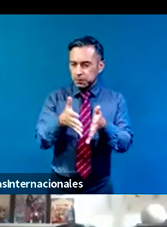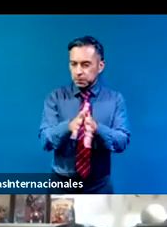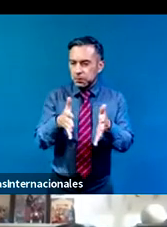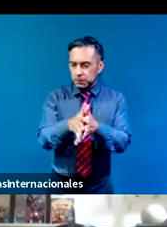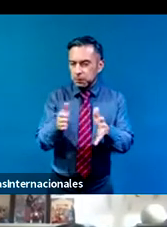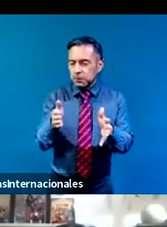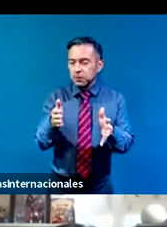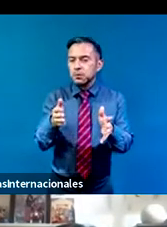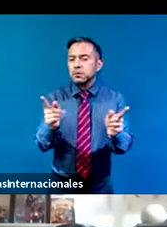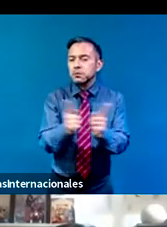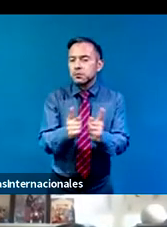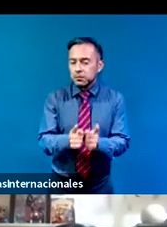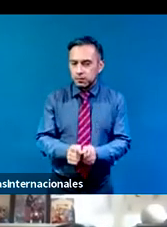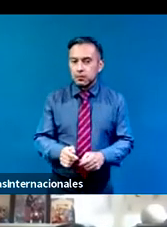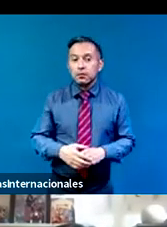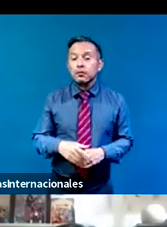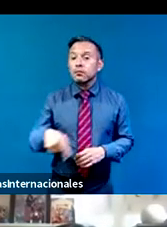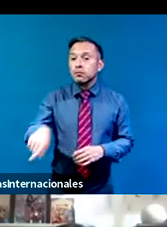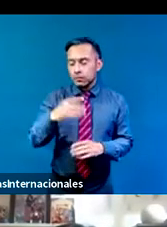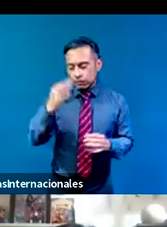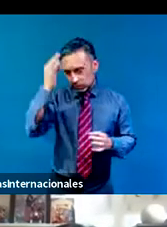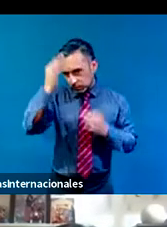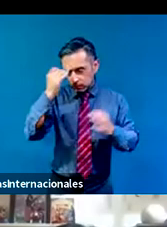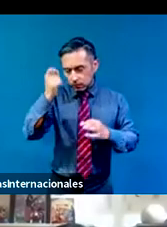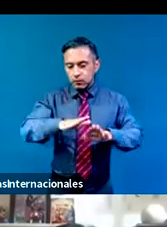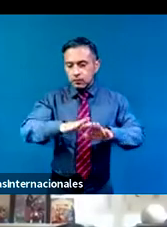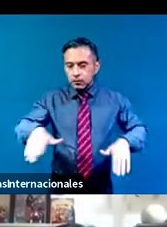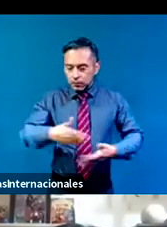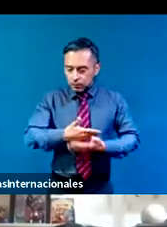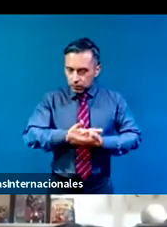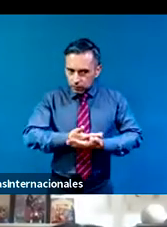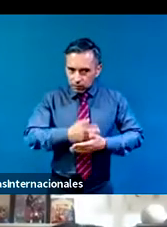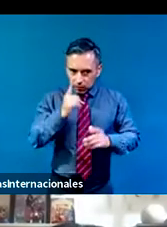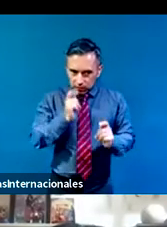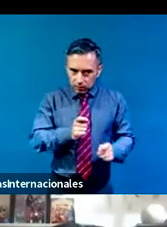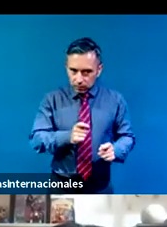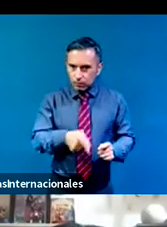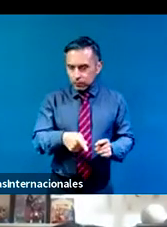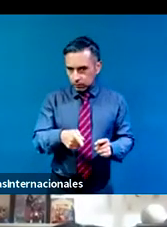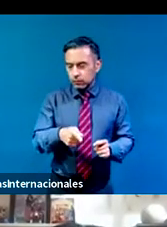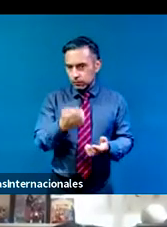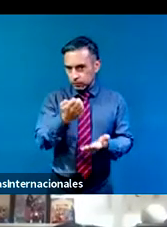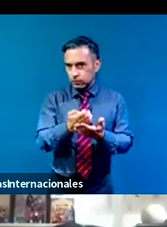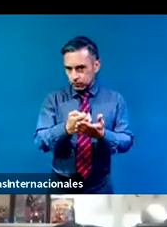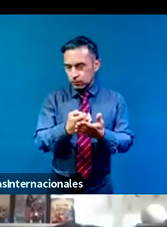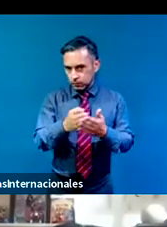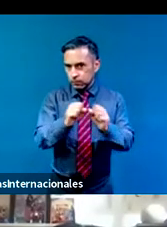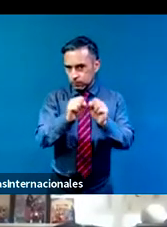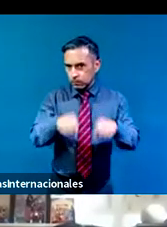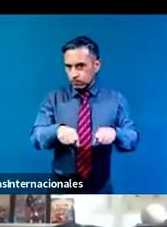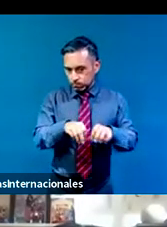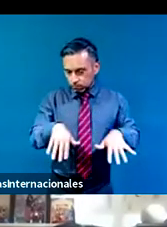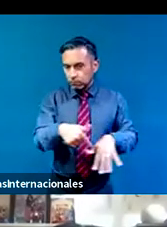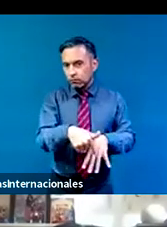type of economic infrastructure that all stakeholders have to invest in. The employer, as well